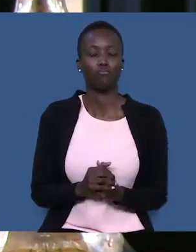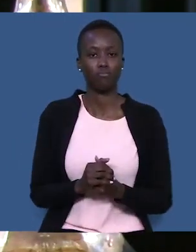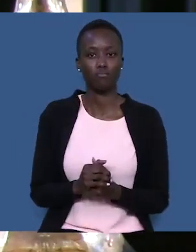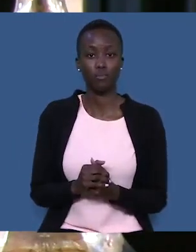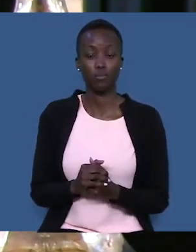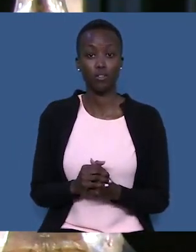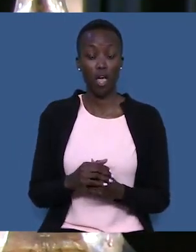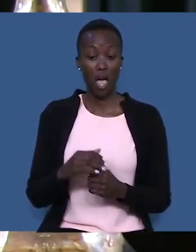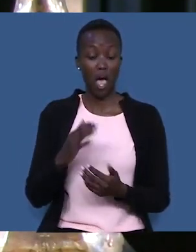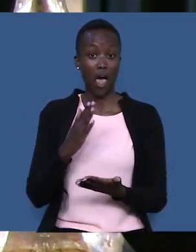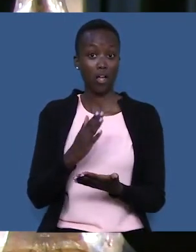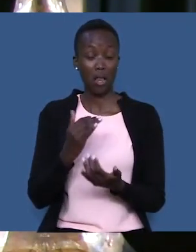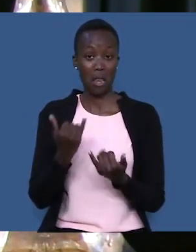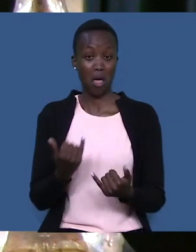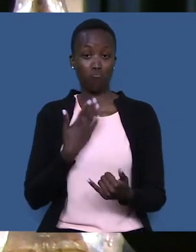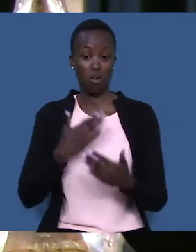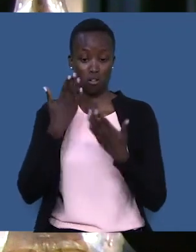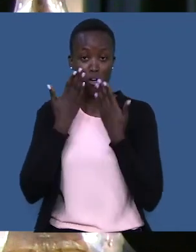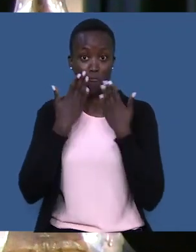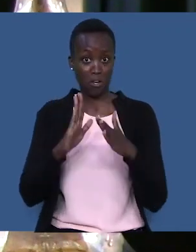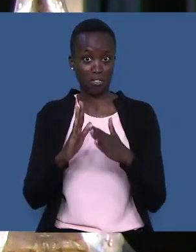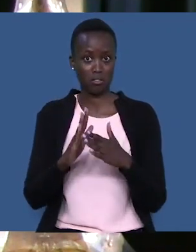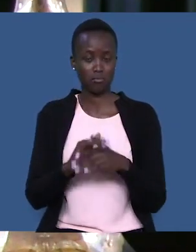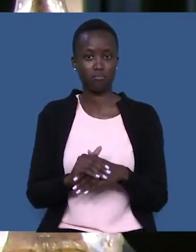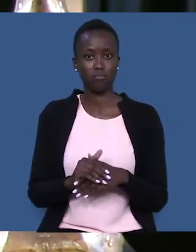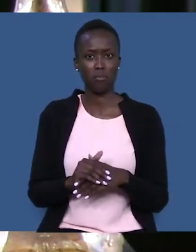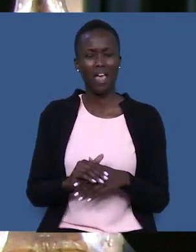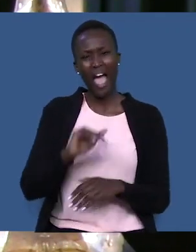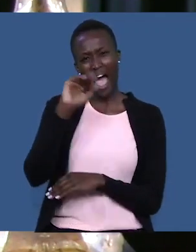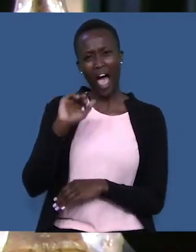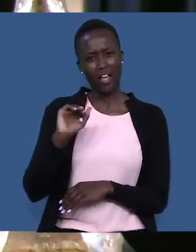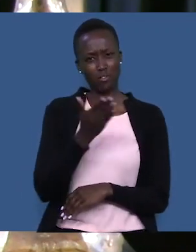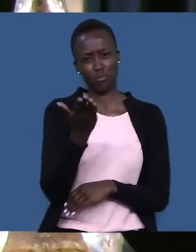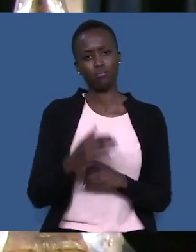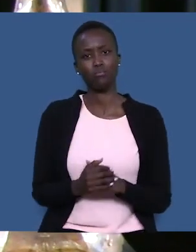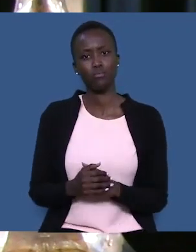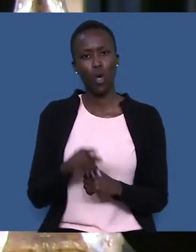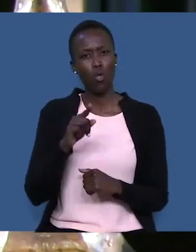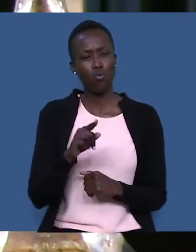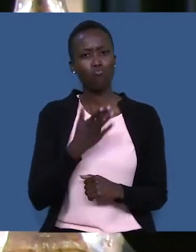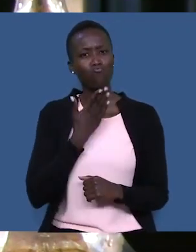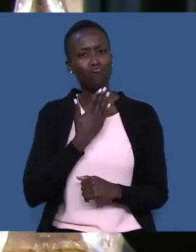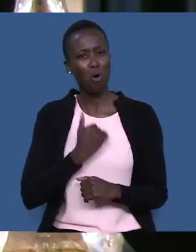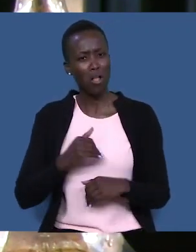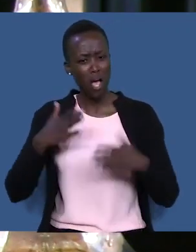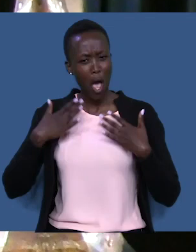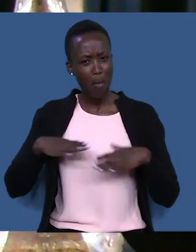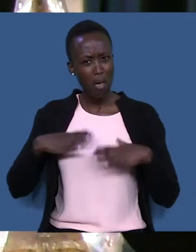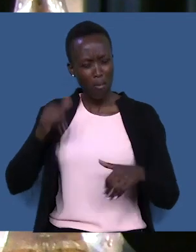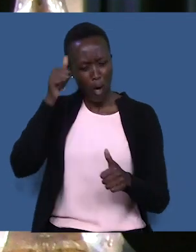I want to wrap up my sermon, my homily this morning by asking you a question. What would you like people to remember you